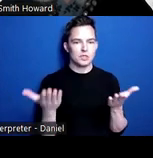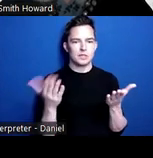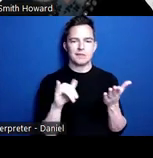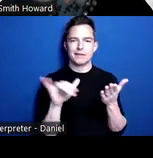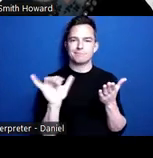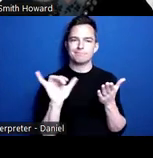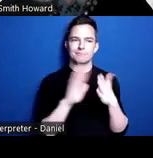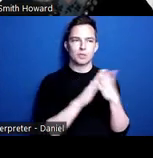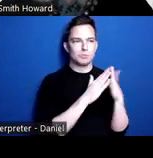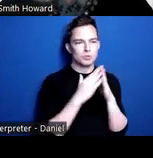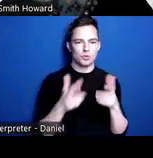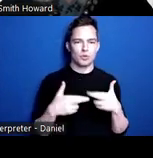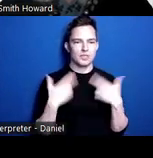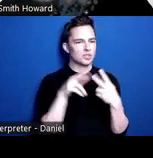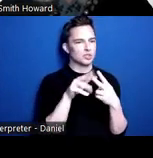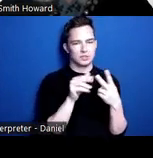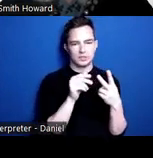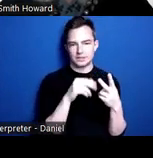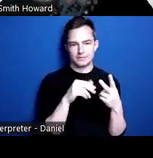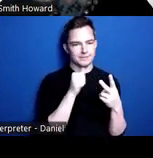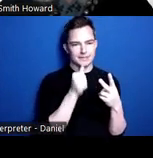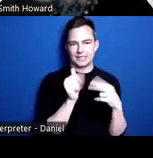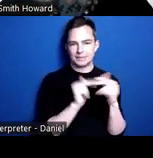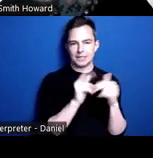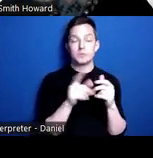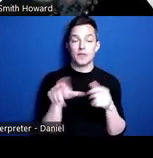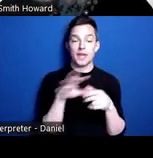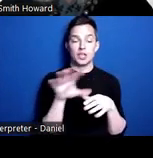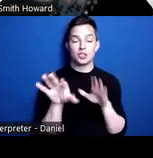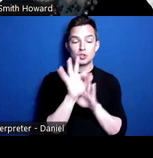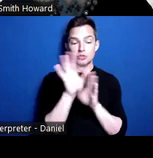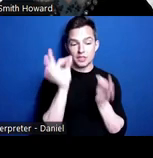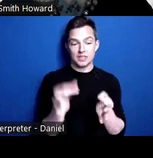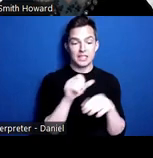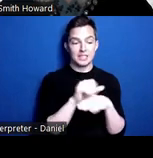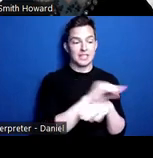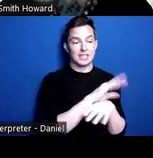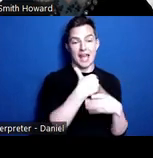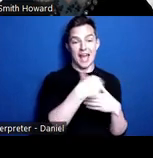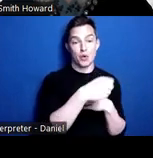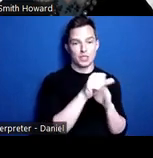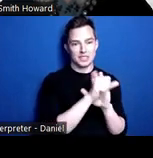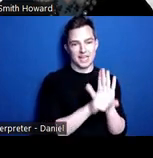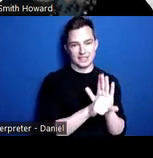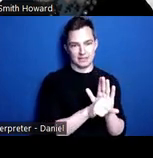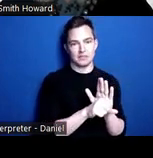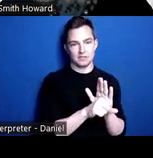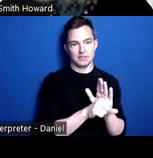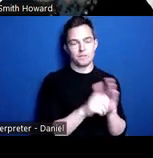or residential. And so they choose to send a lot of kids out of state. And there are